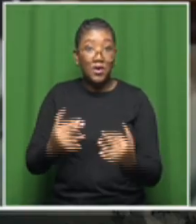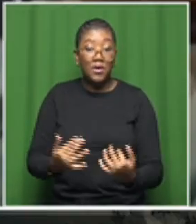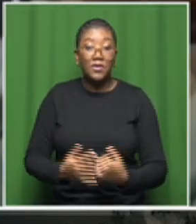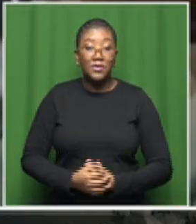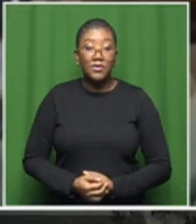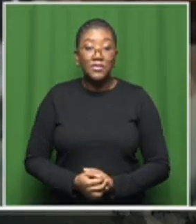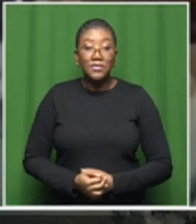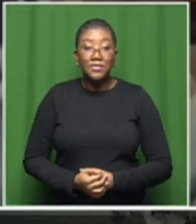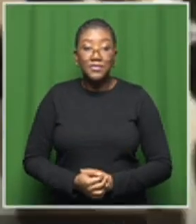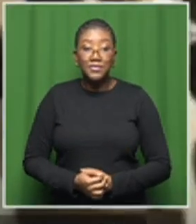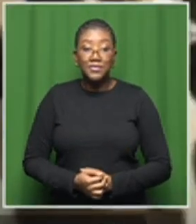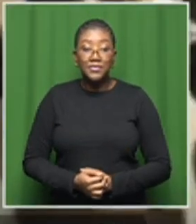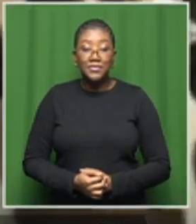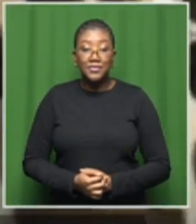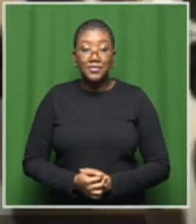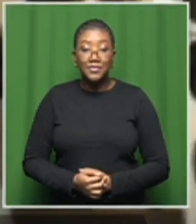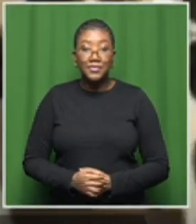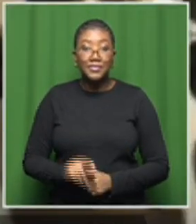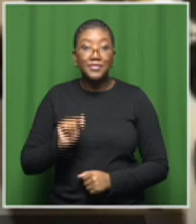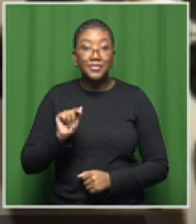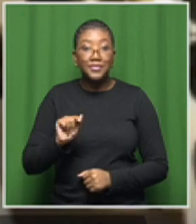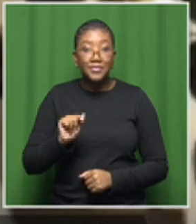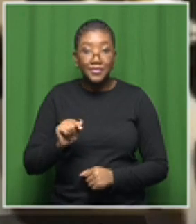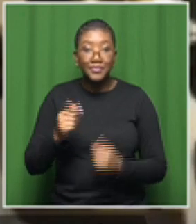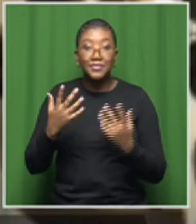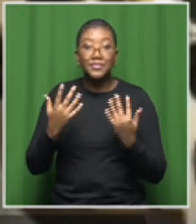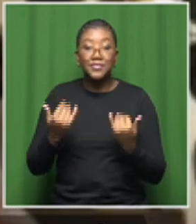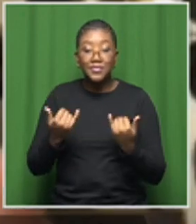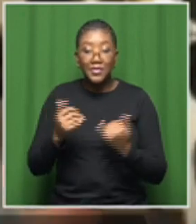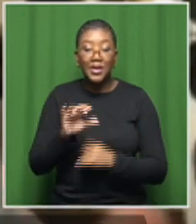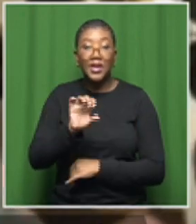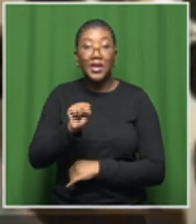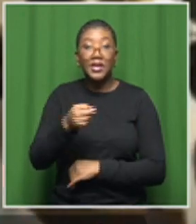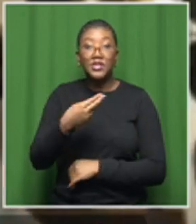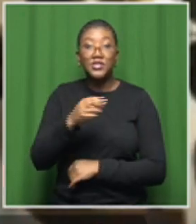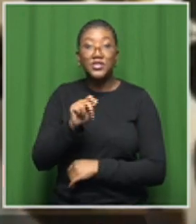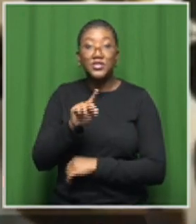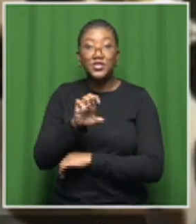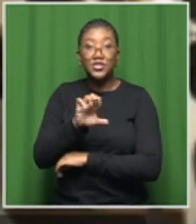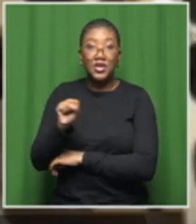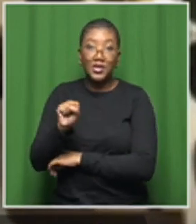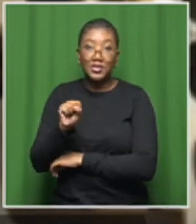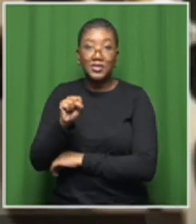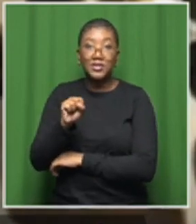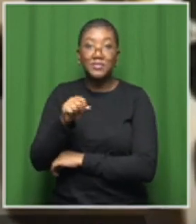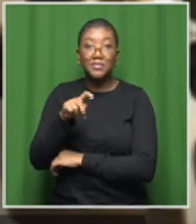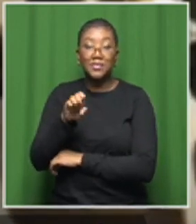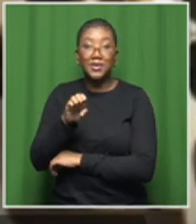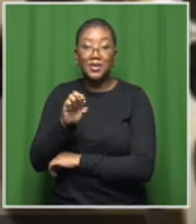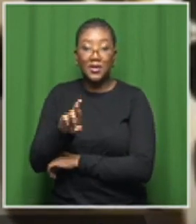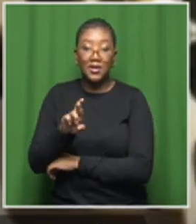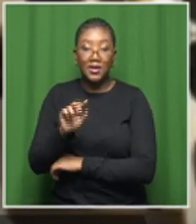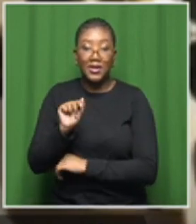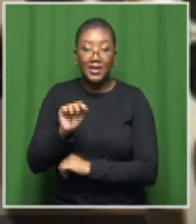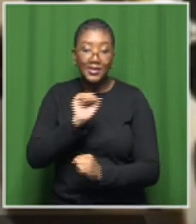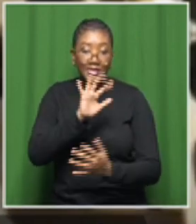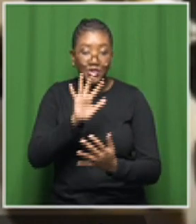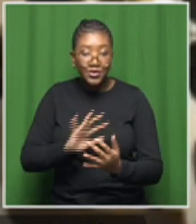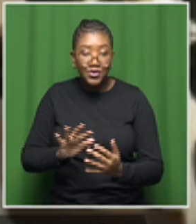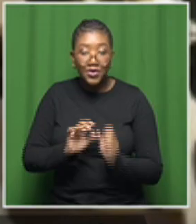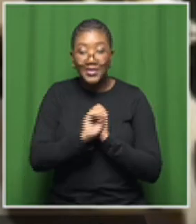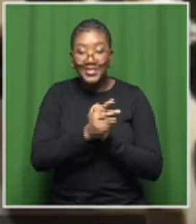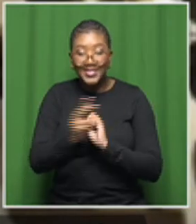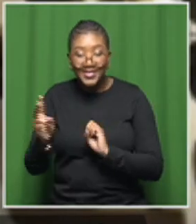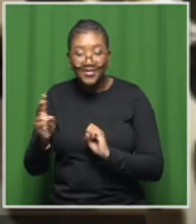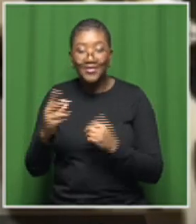Sure. Agatha Christie's, Shakespeare's, it's all, there's such rich history behind it. So we wouldn't be a theatre if we weren't